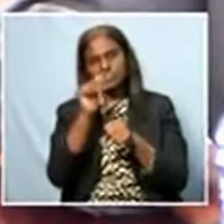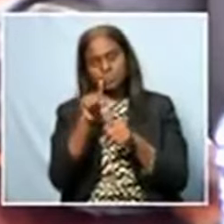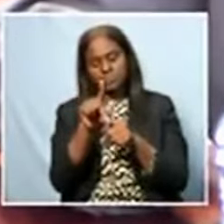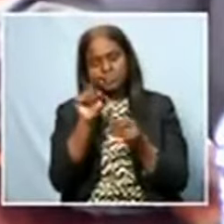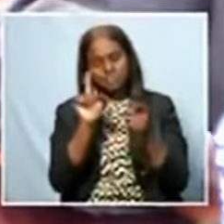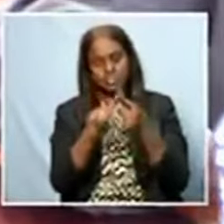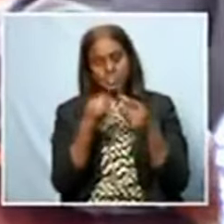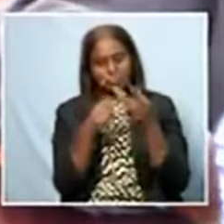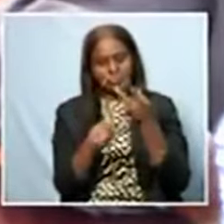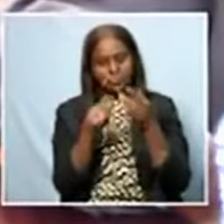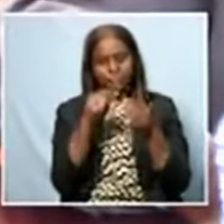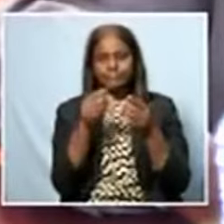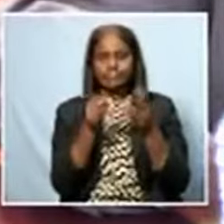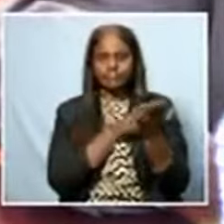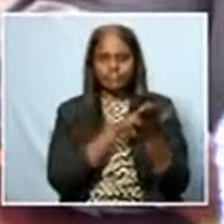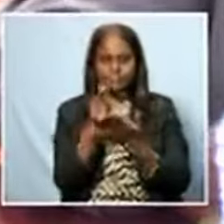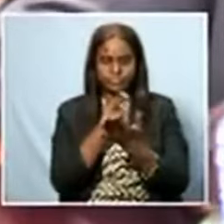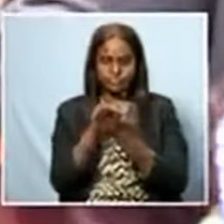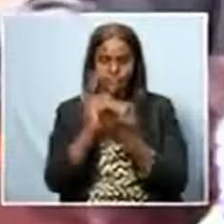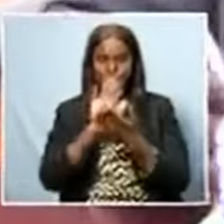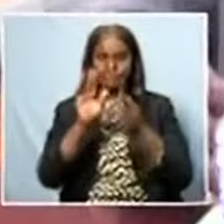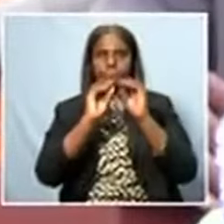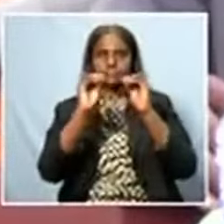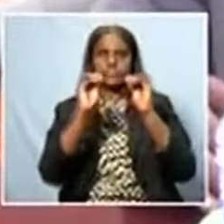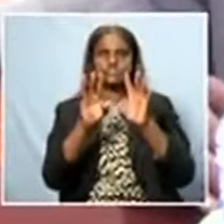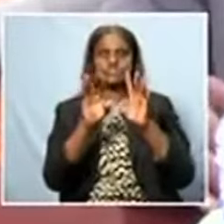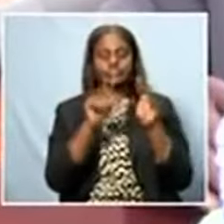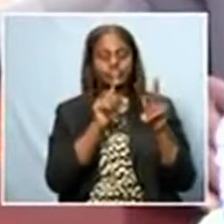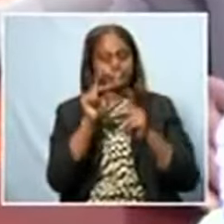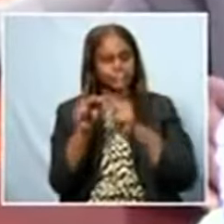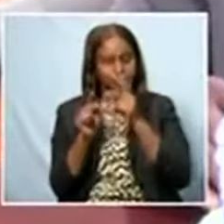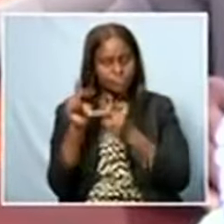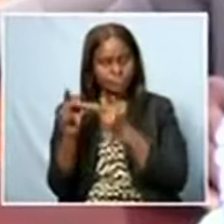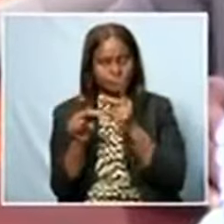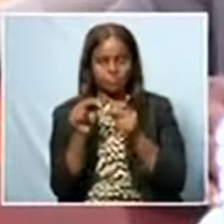and reinforce the integrity of the teacher processing.